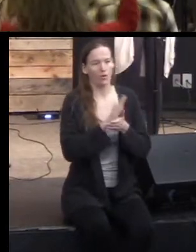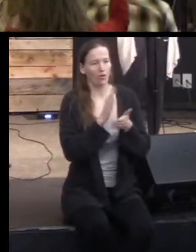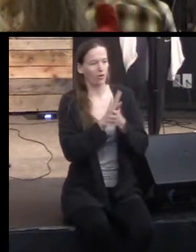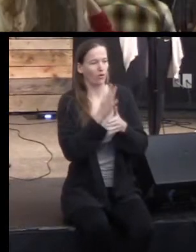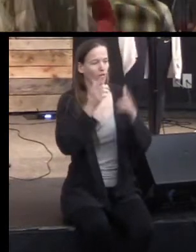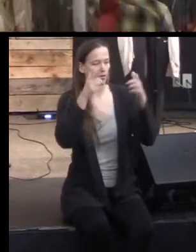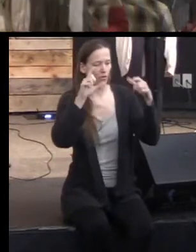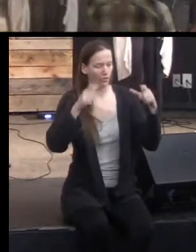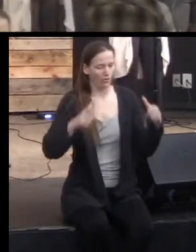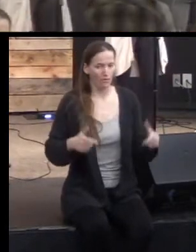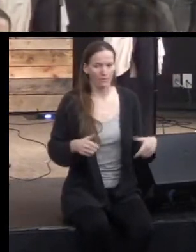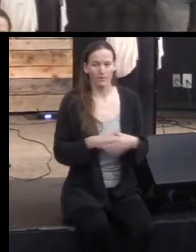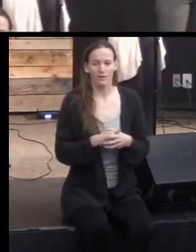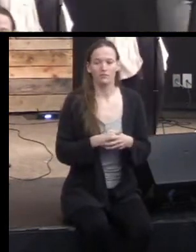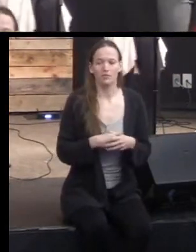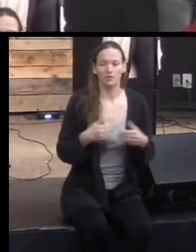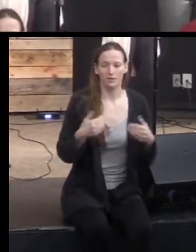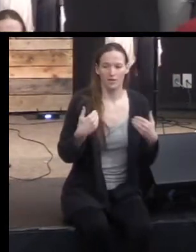roll.